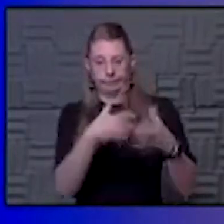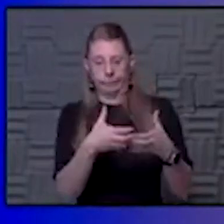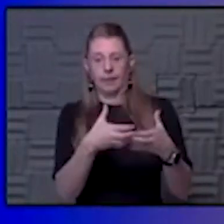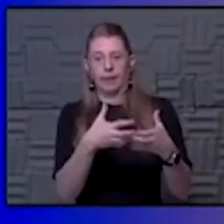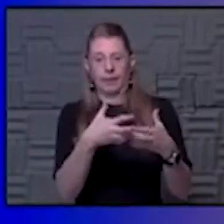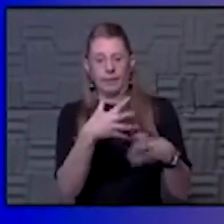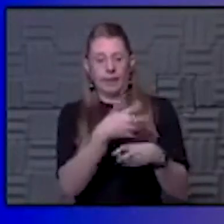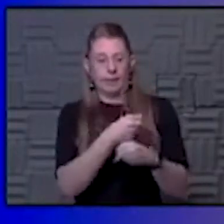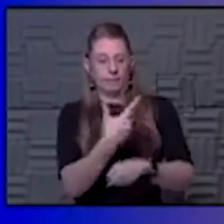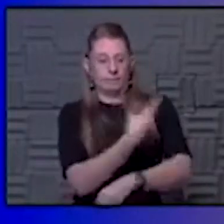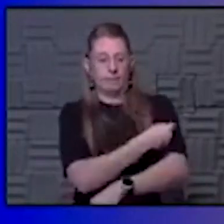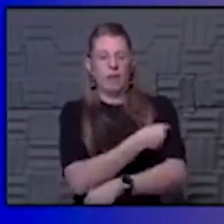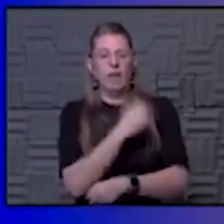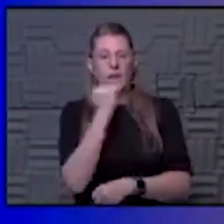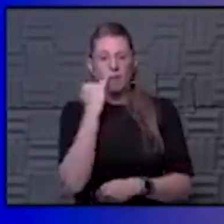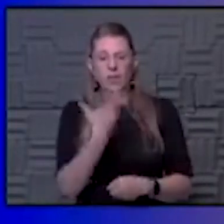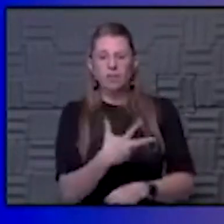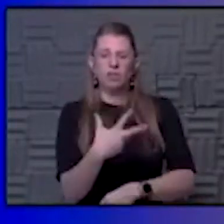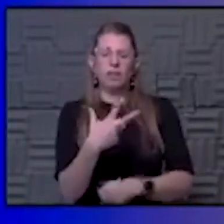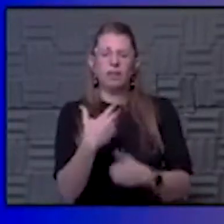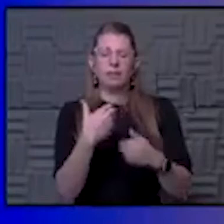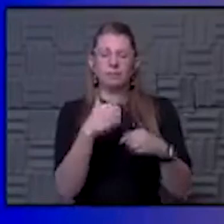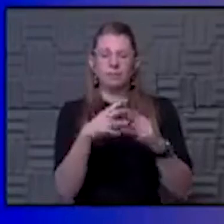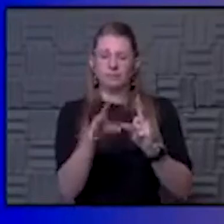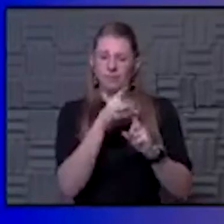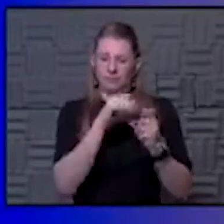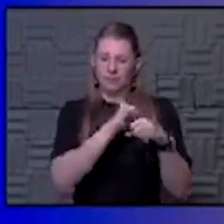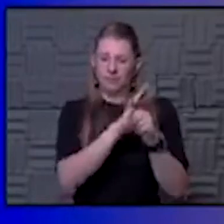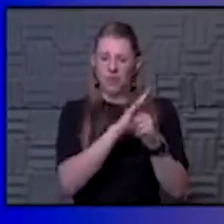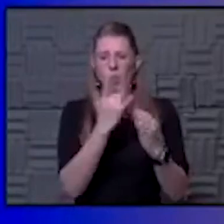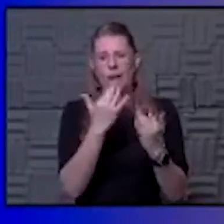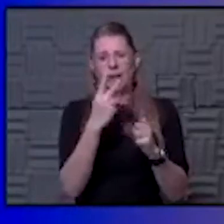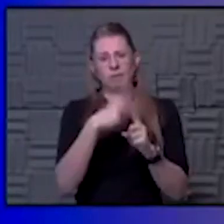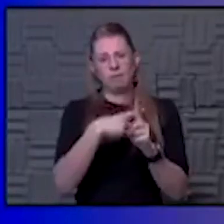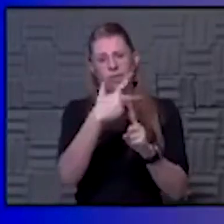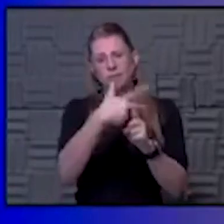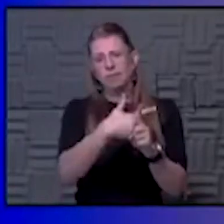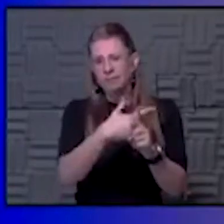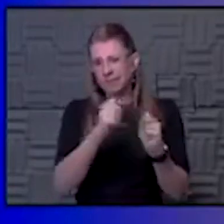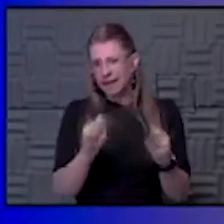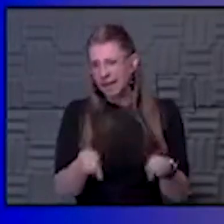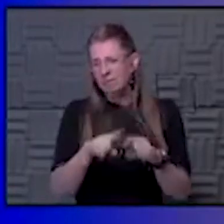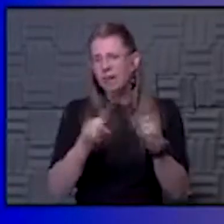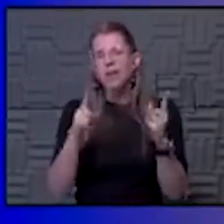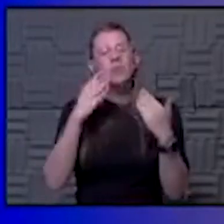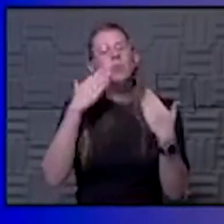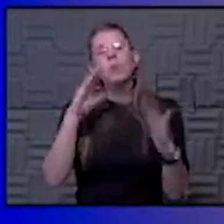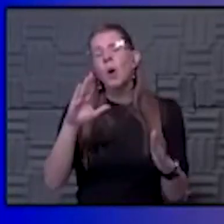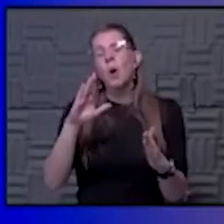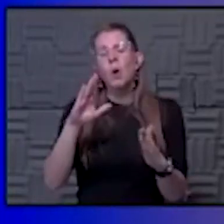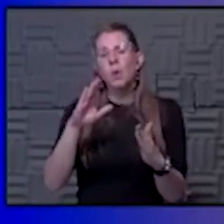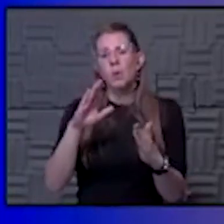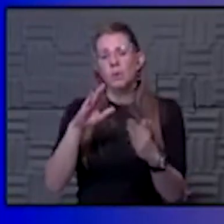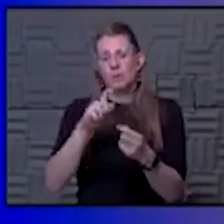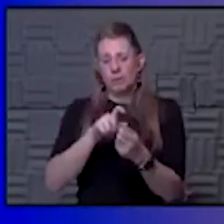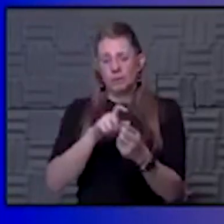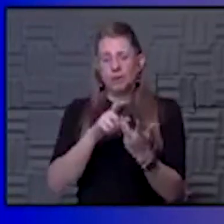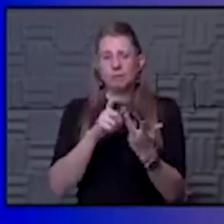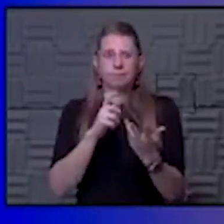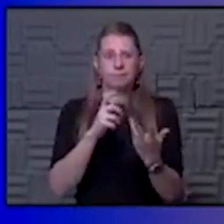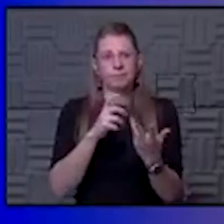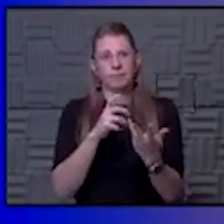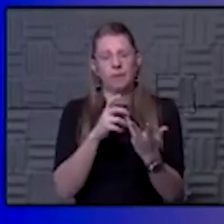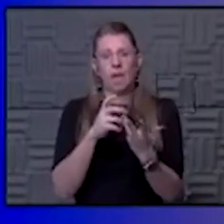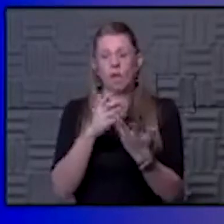it, you can certainly wait, maybe 2 months, 3 months, but we don't know what a decent level of